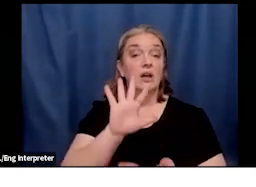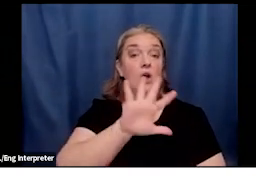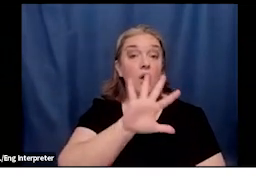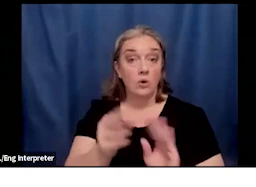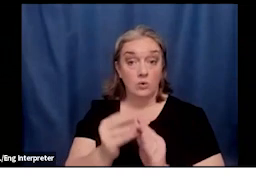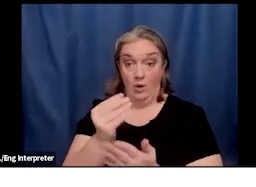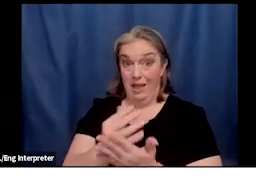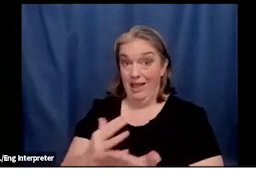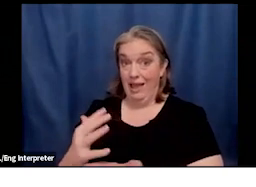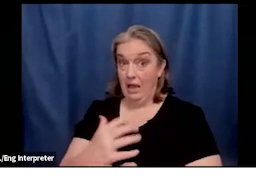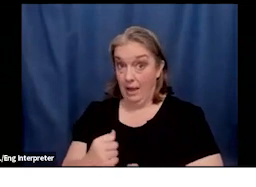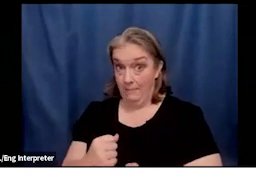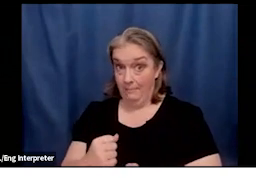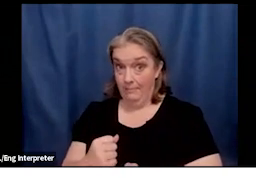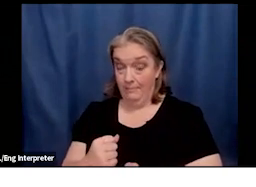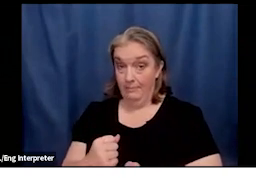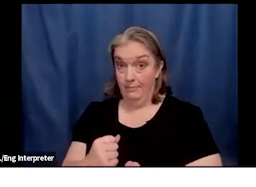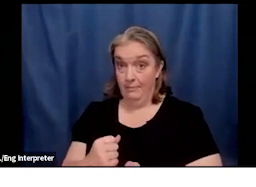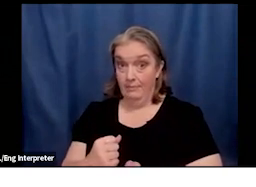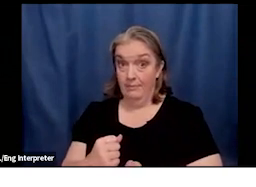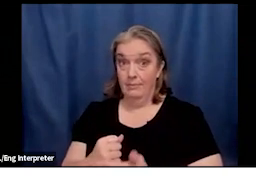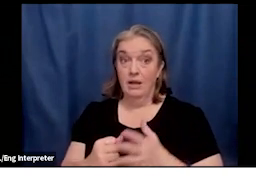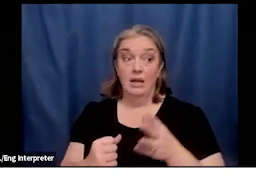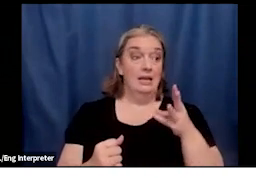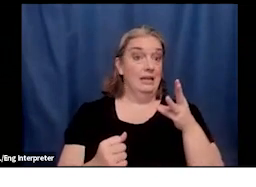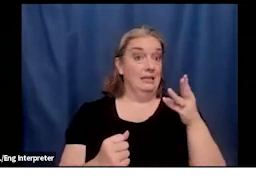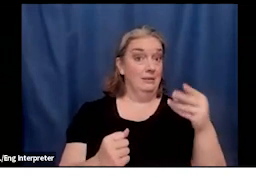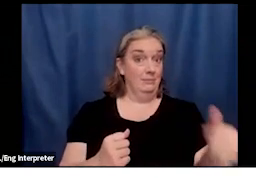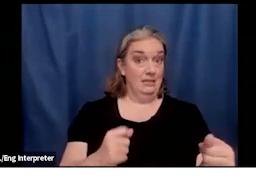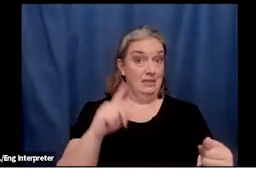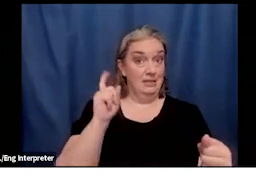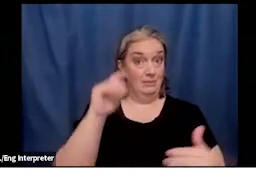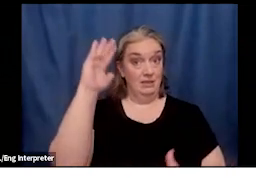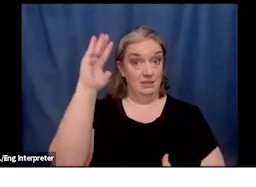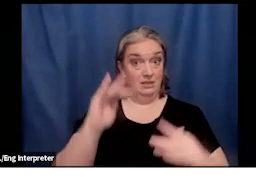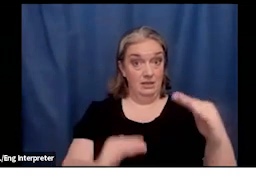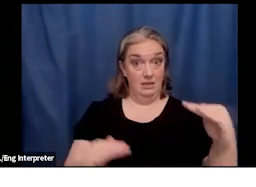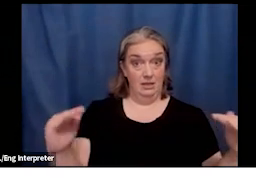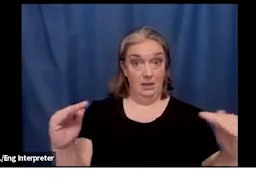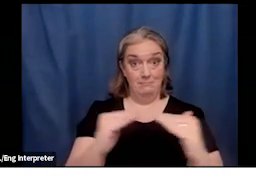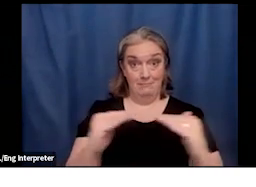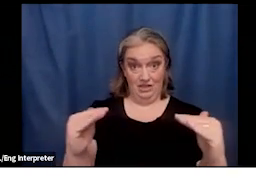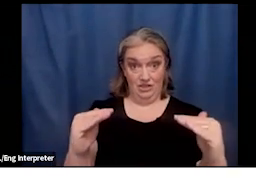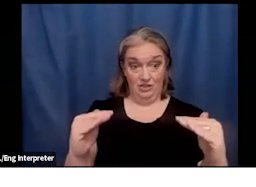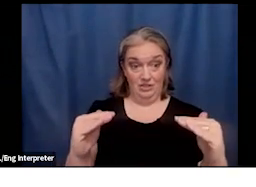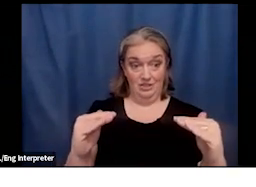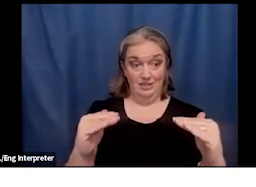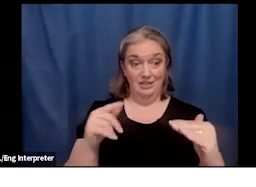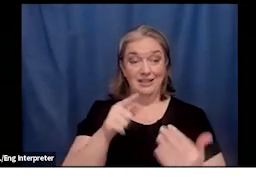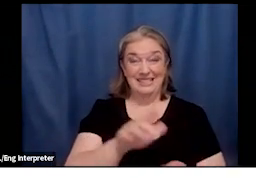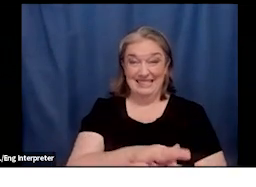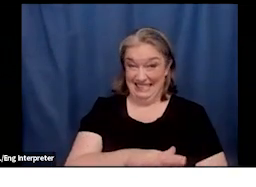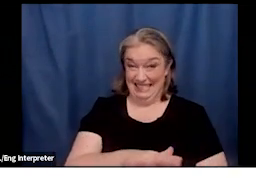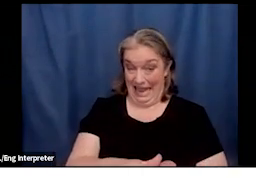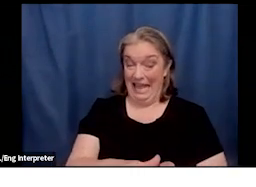income needs to match your total project expenses. And what's really nice about this Excel document is that it will let you know